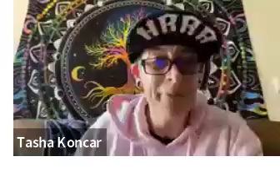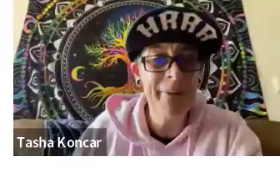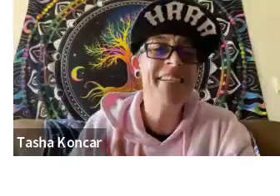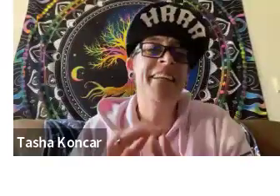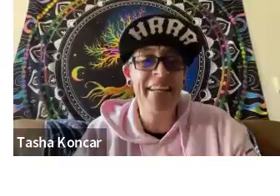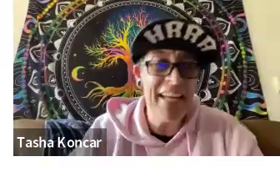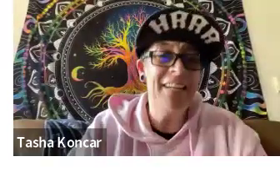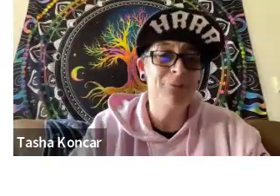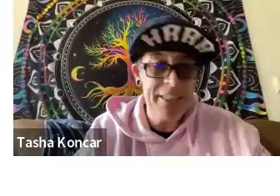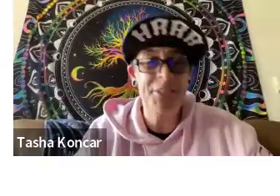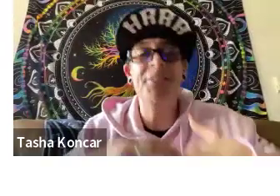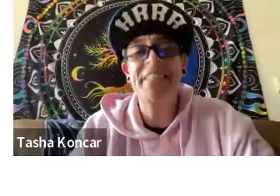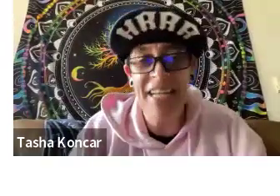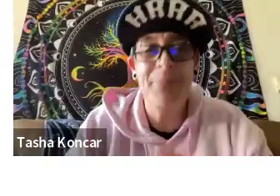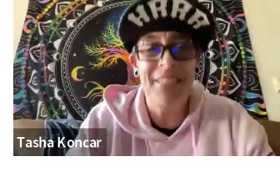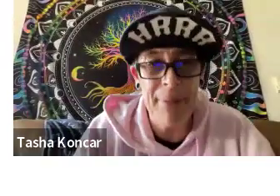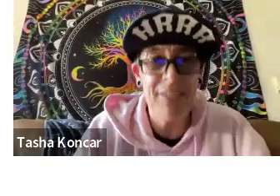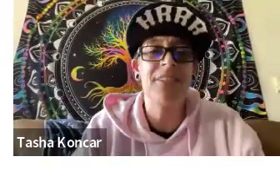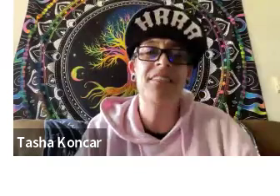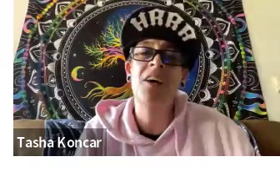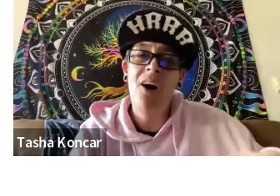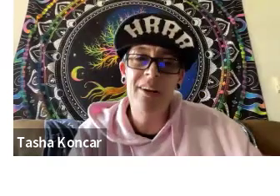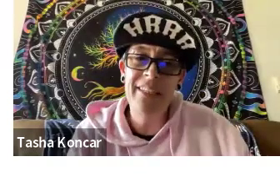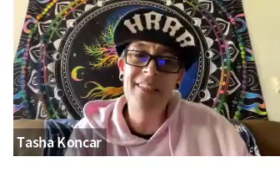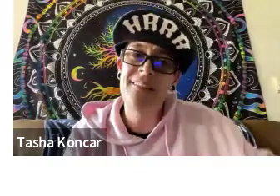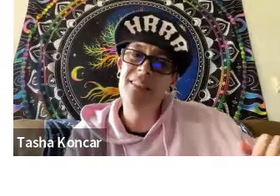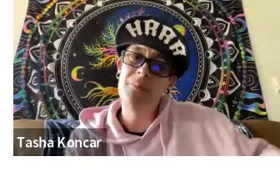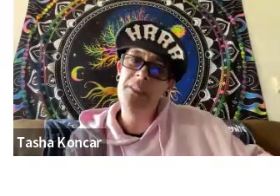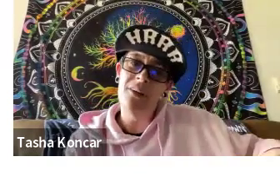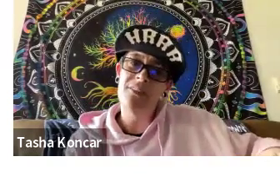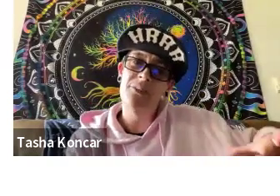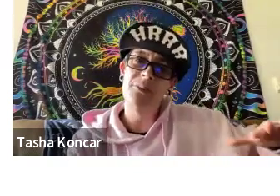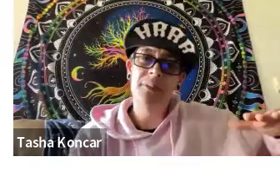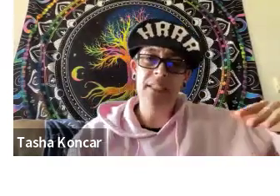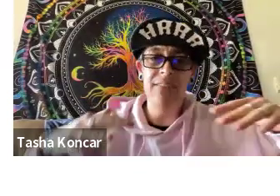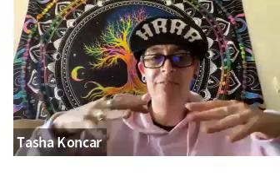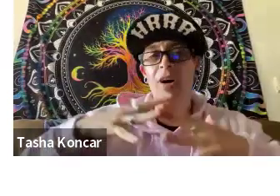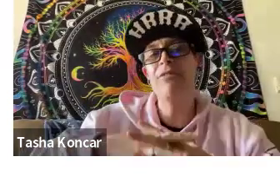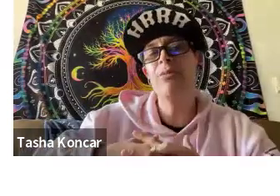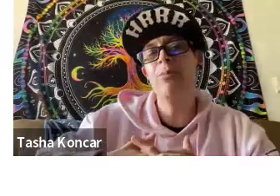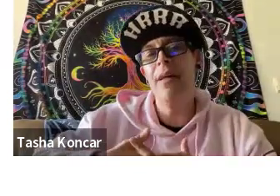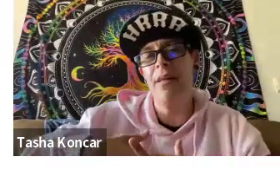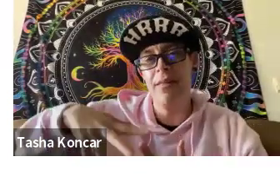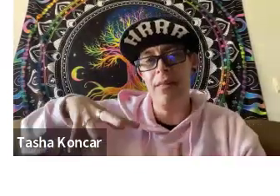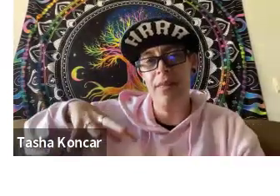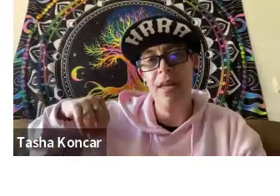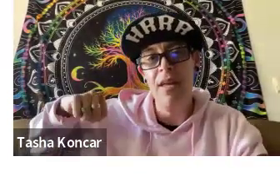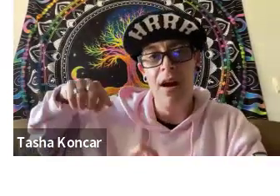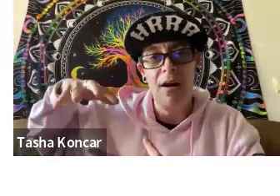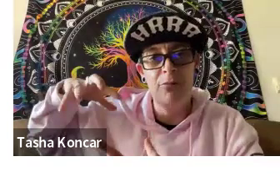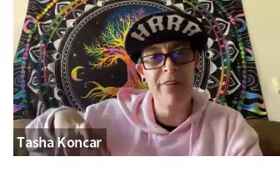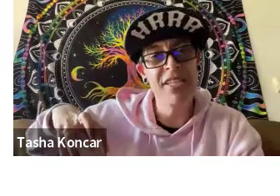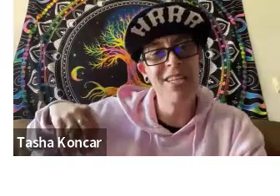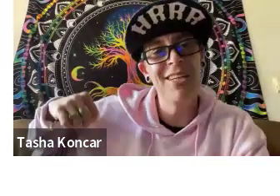Okay, regional engagement specialists. Are these going to be also involved with